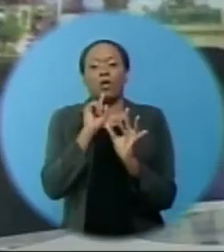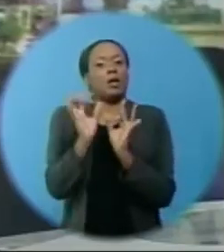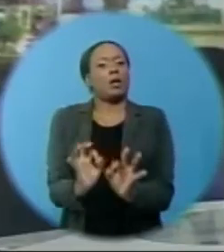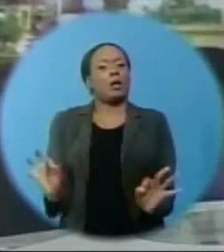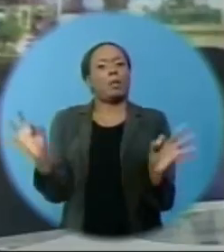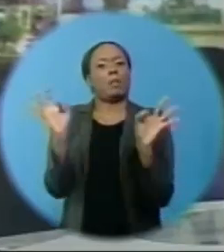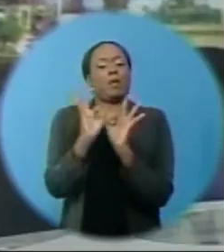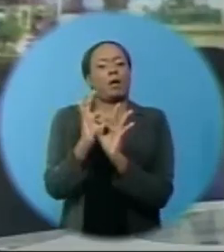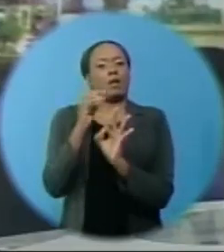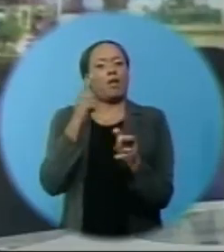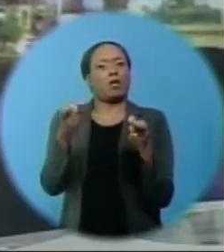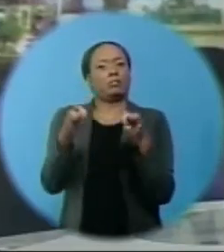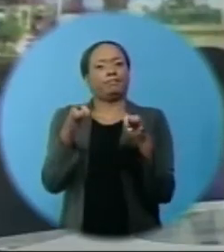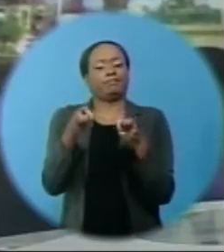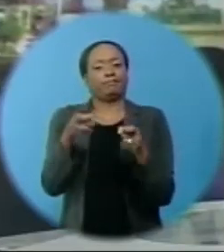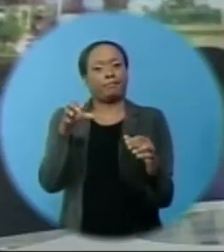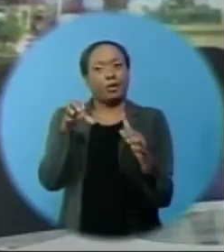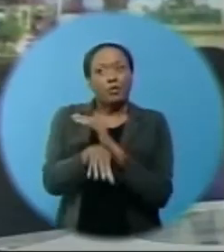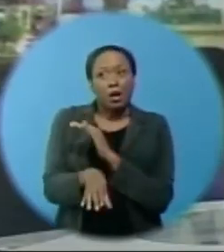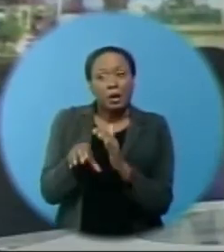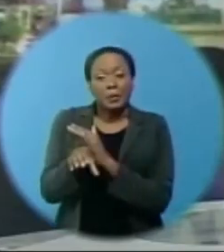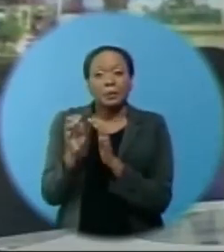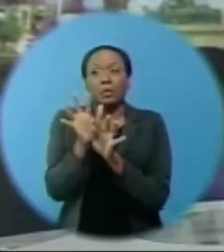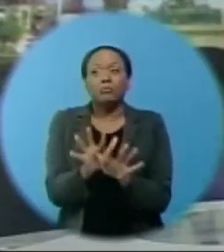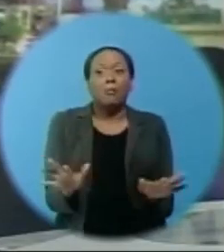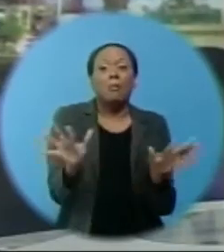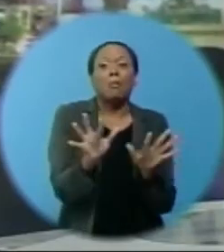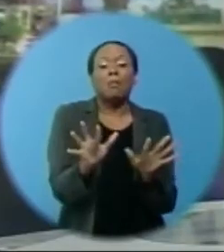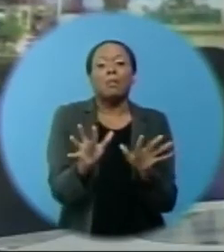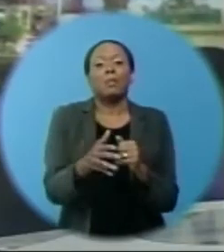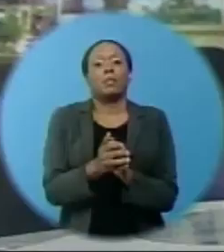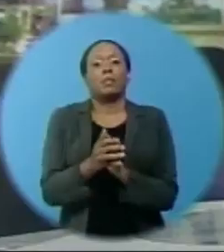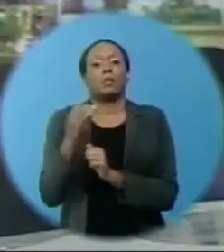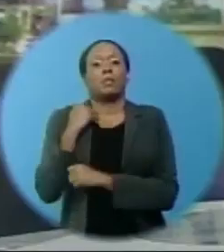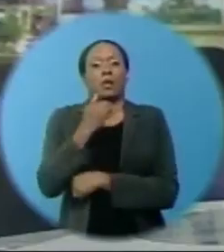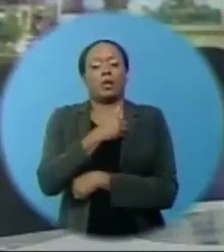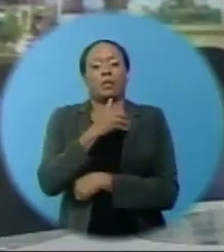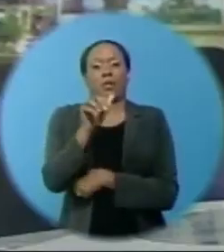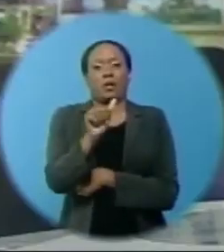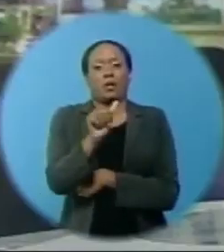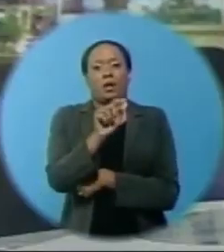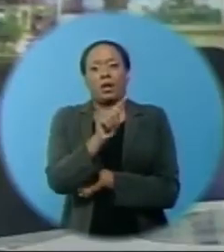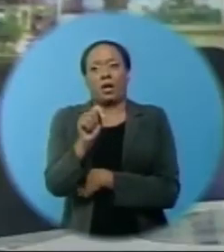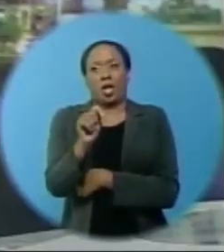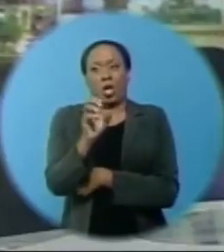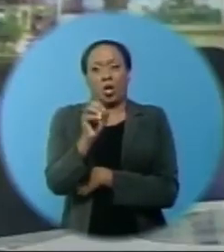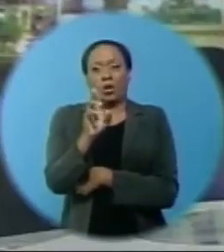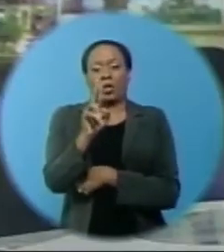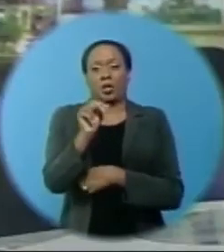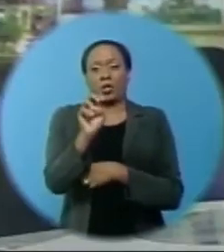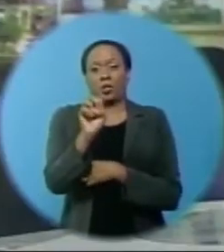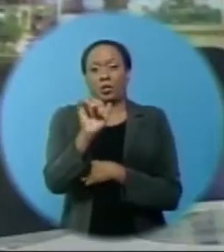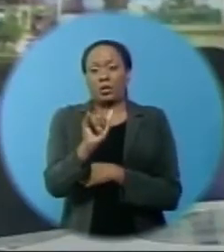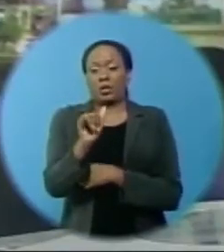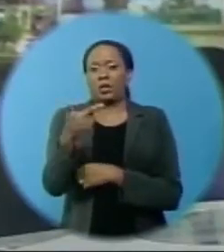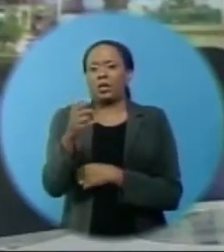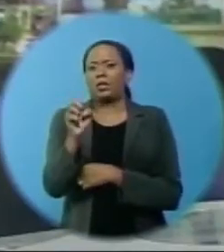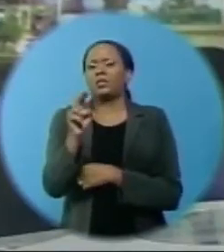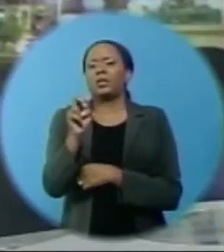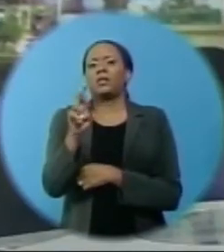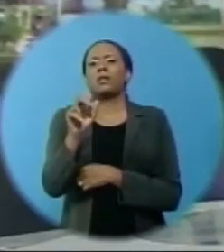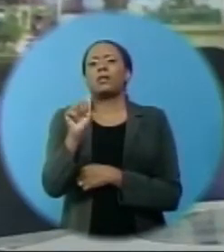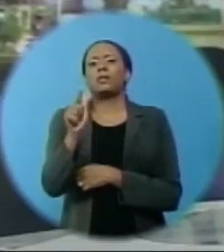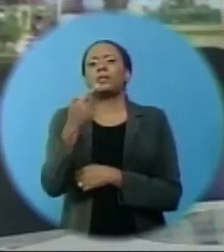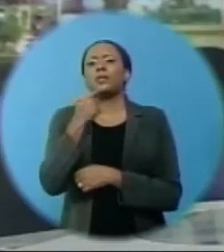addressing issues of crime and violence. This view from Attorney General Adriel Brathwaite. He was at the opening of a regional